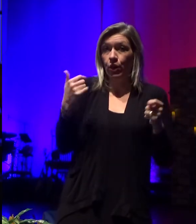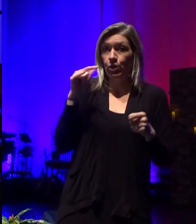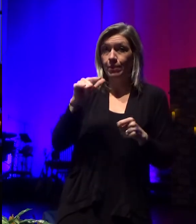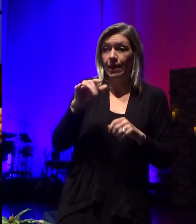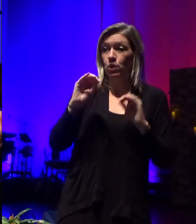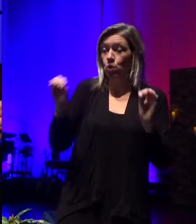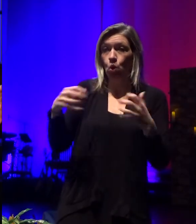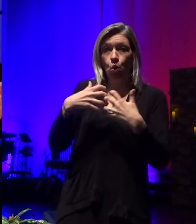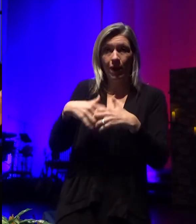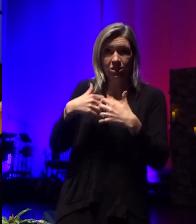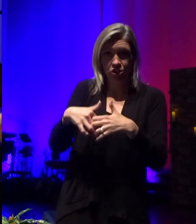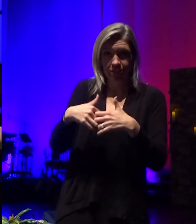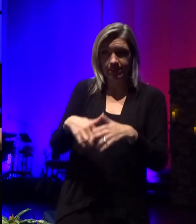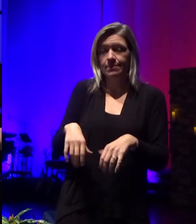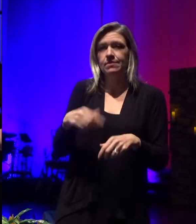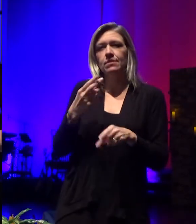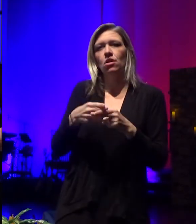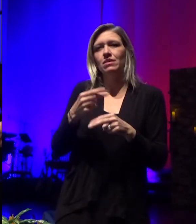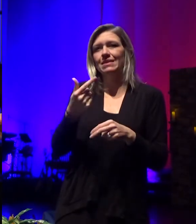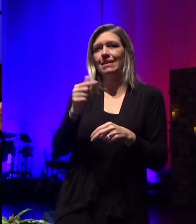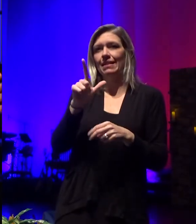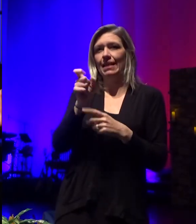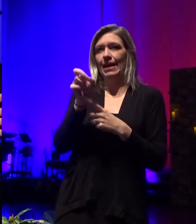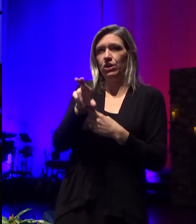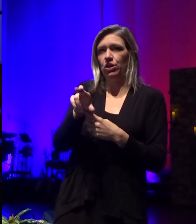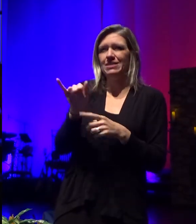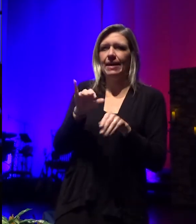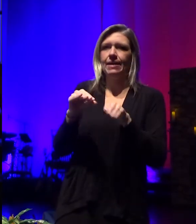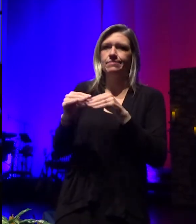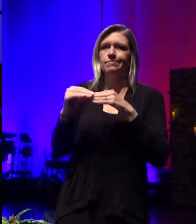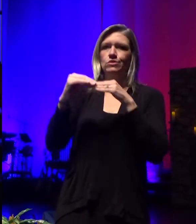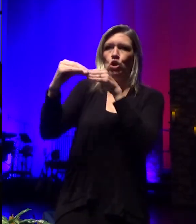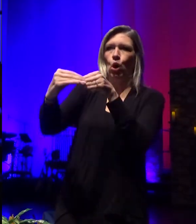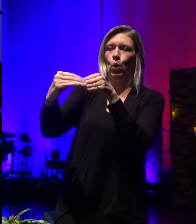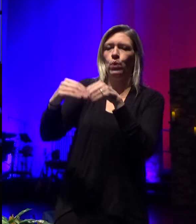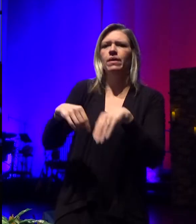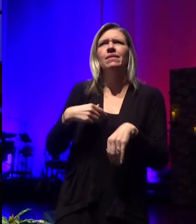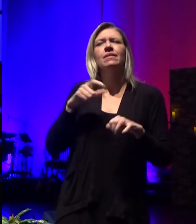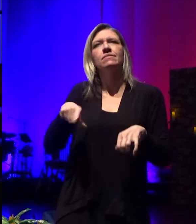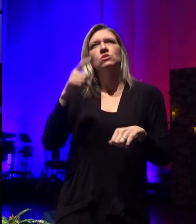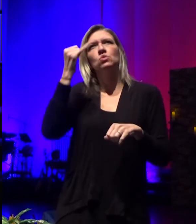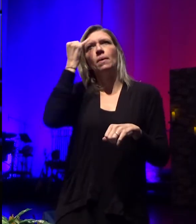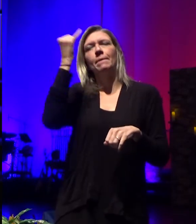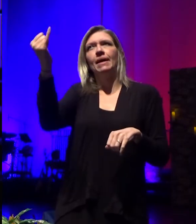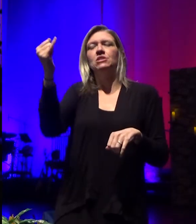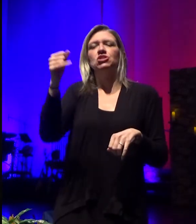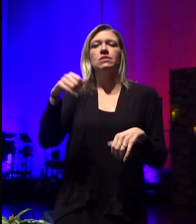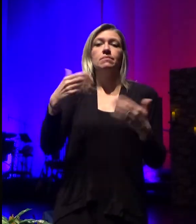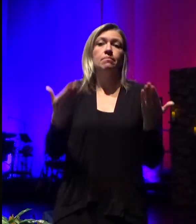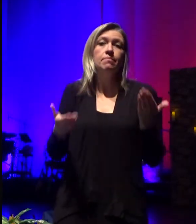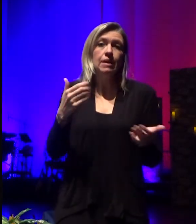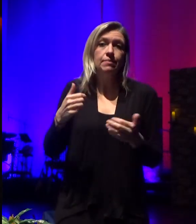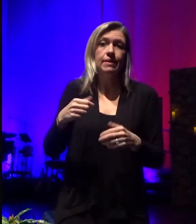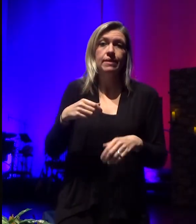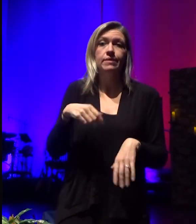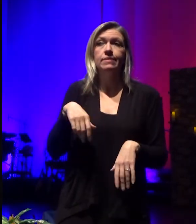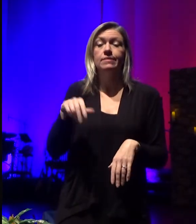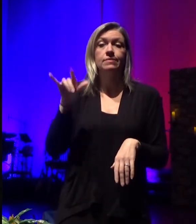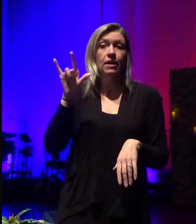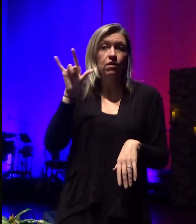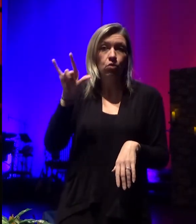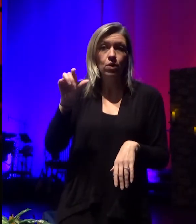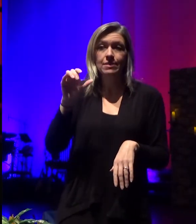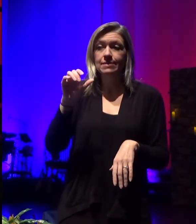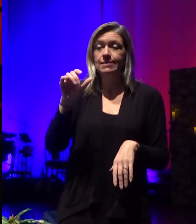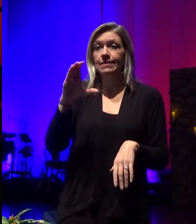And there's this cord connecting the two of them, and it's towing. And I've got to imagine that these are cadets from the Air Force Academy who